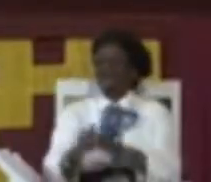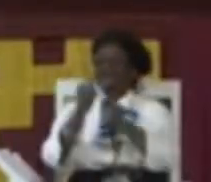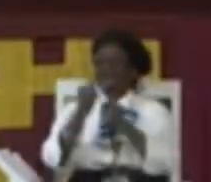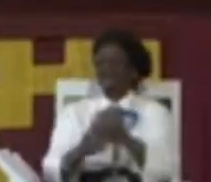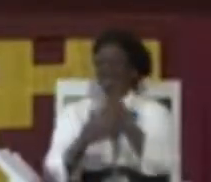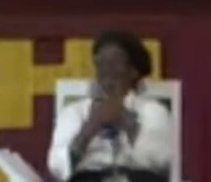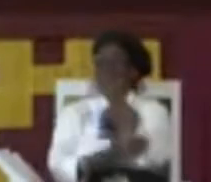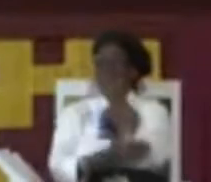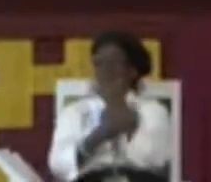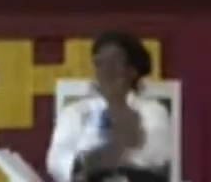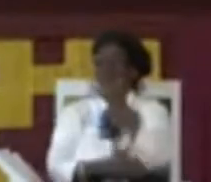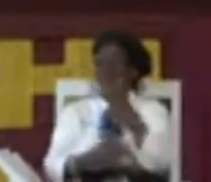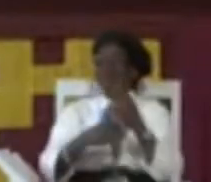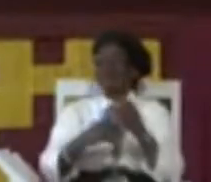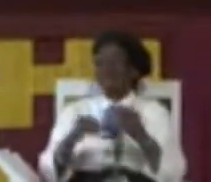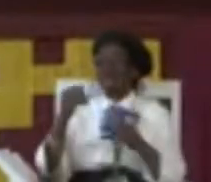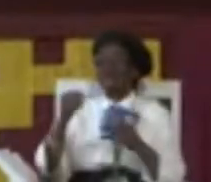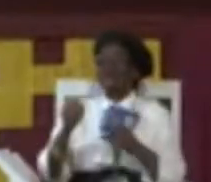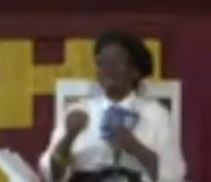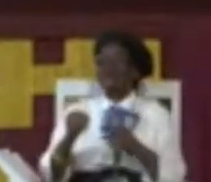jump into the bowl of stew.